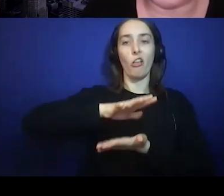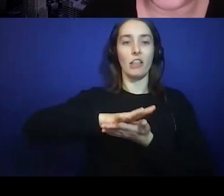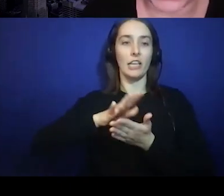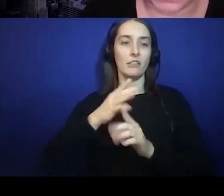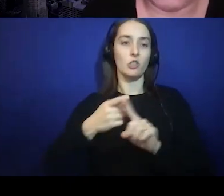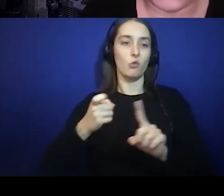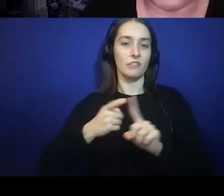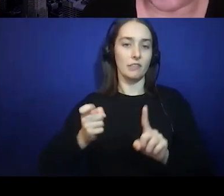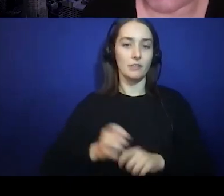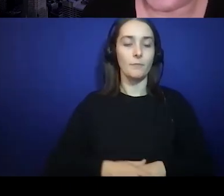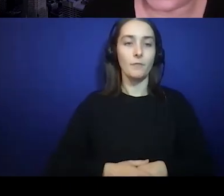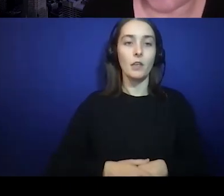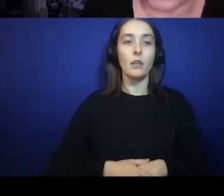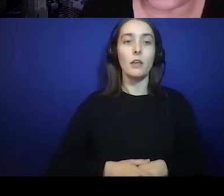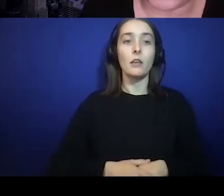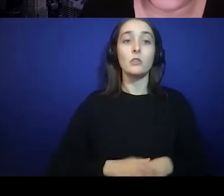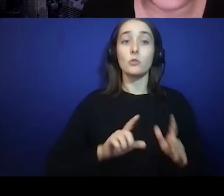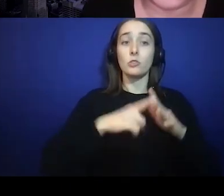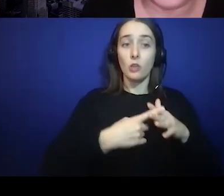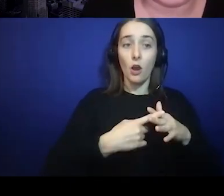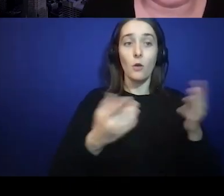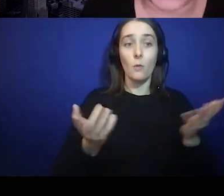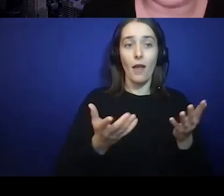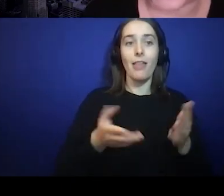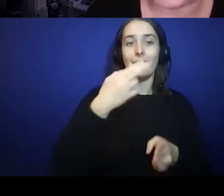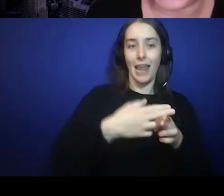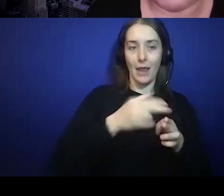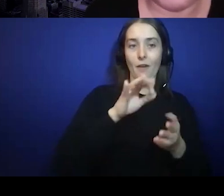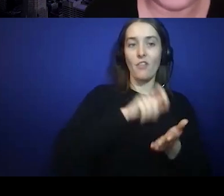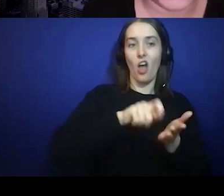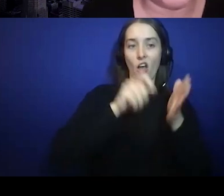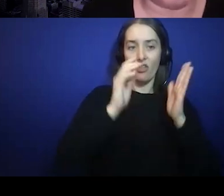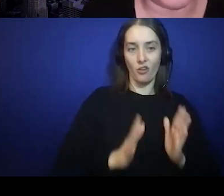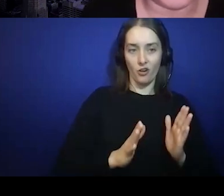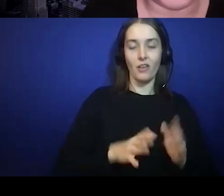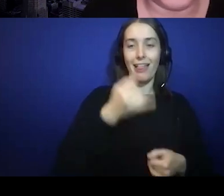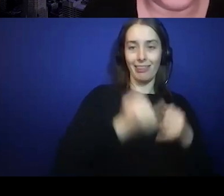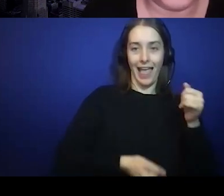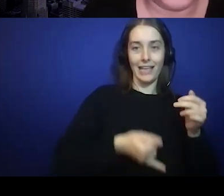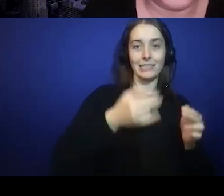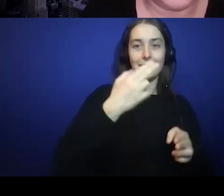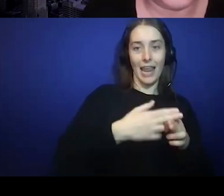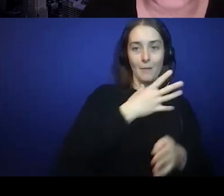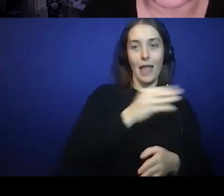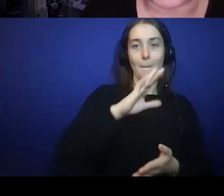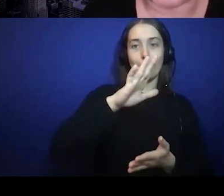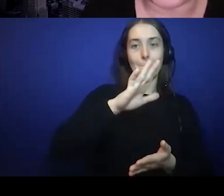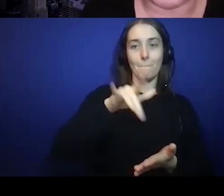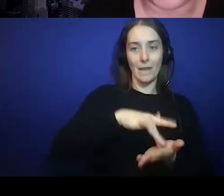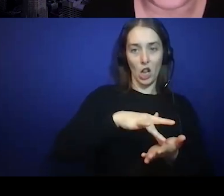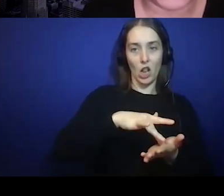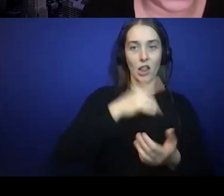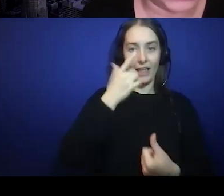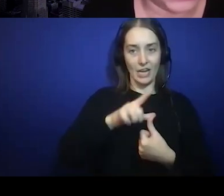you start with the names of the author and articles. You write out the last name and the middle initial, and